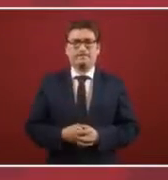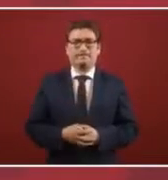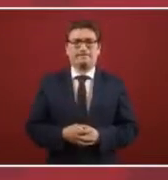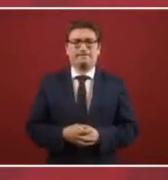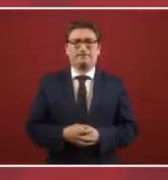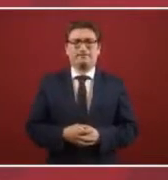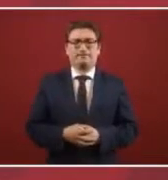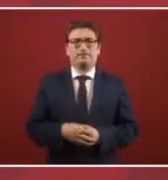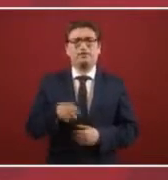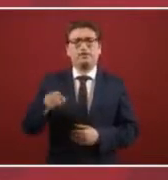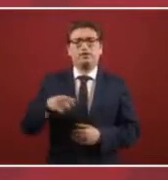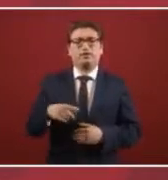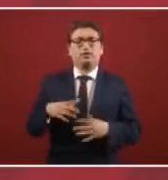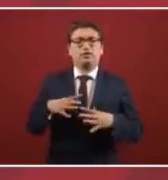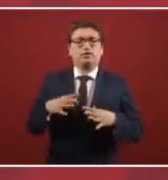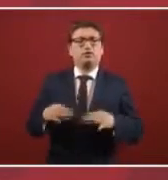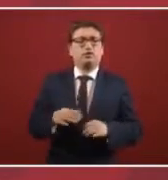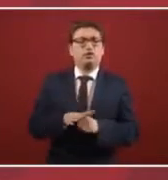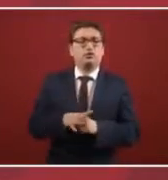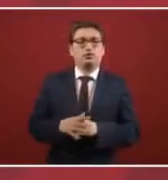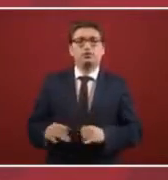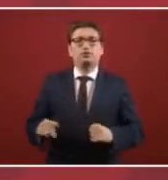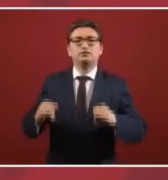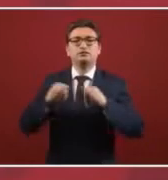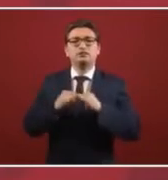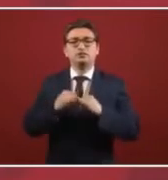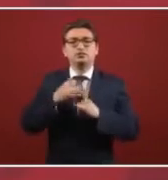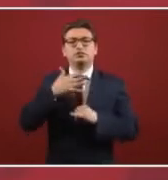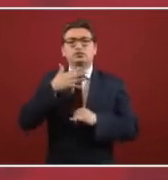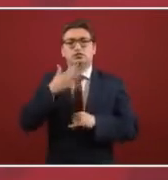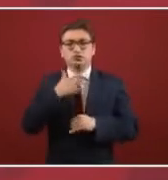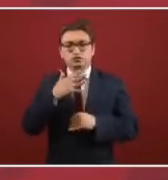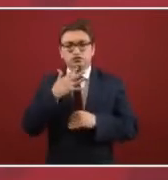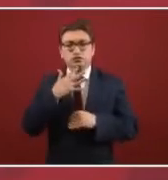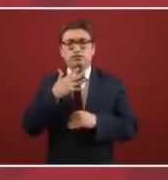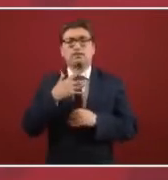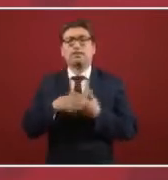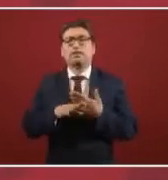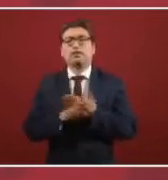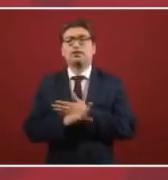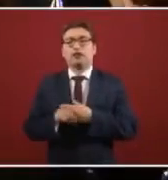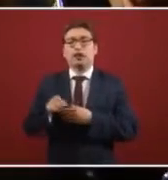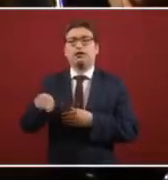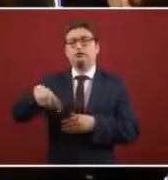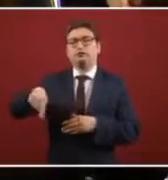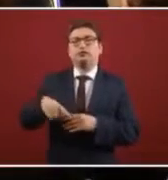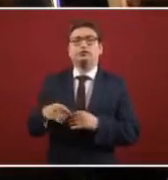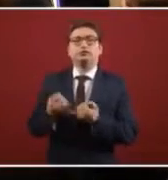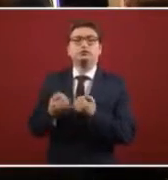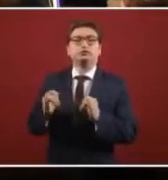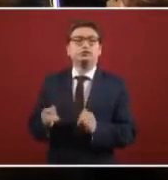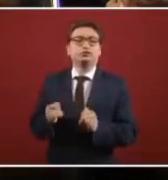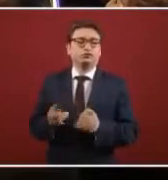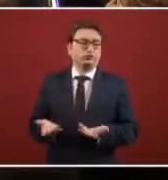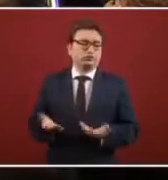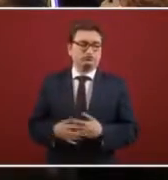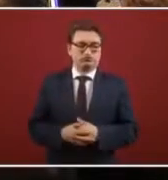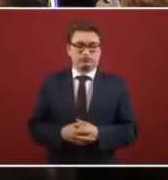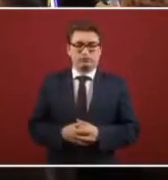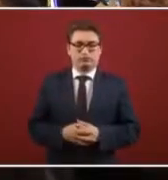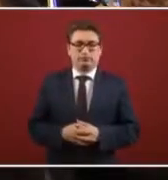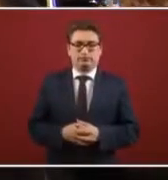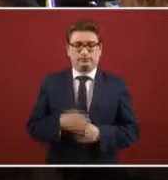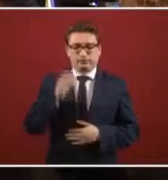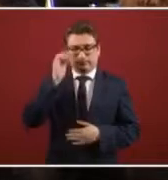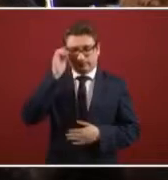They created Instituto the Anticorrupción Institute of independiente Anti-Corruption that was supposed to be independent, al mismo tiempo And at the same